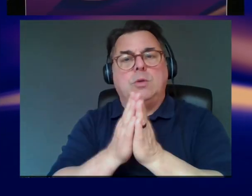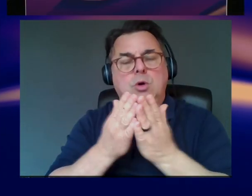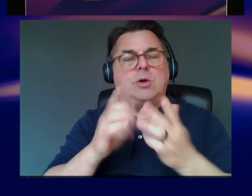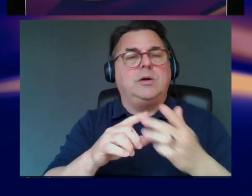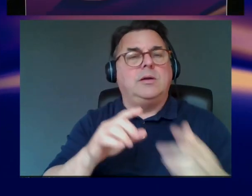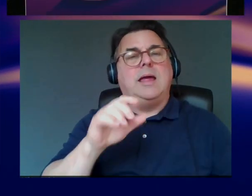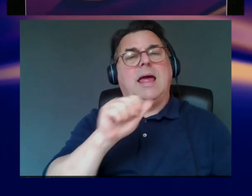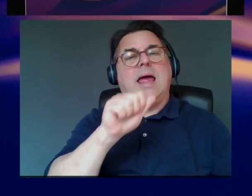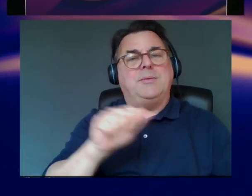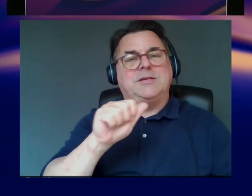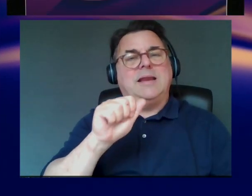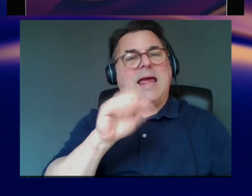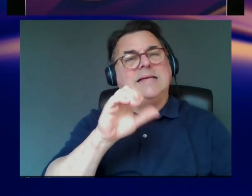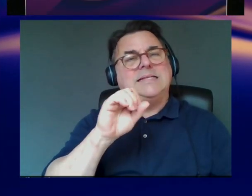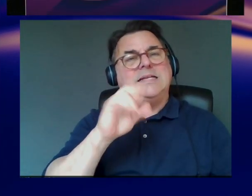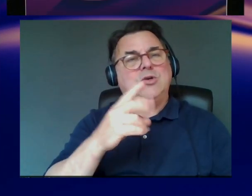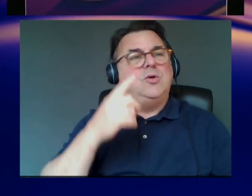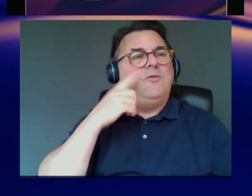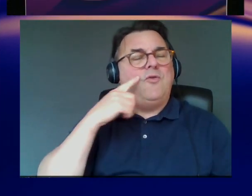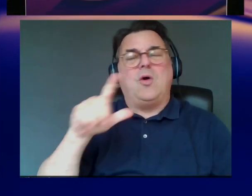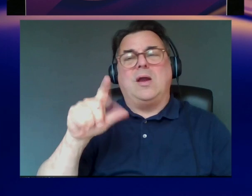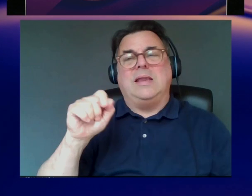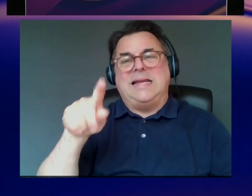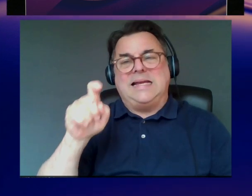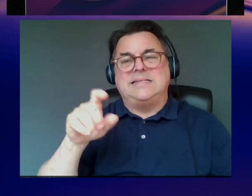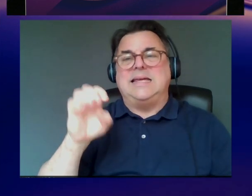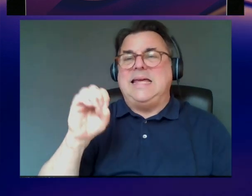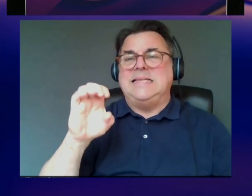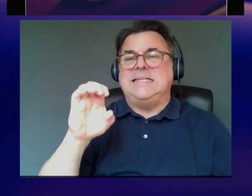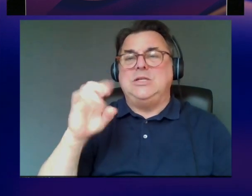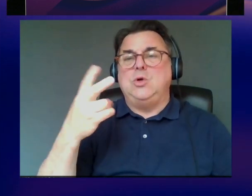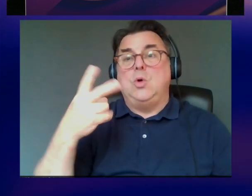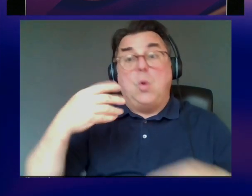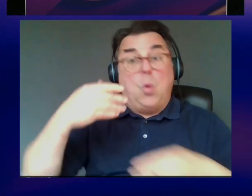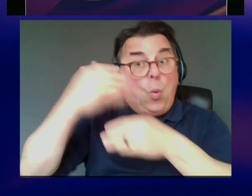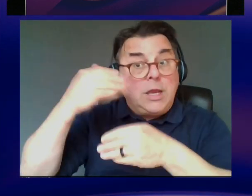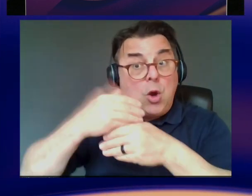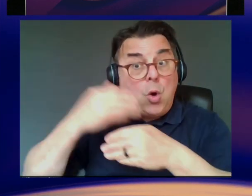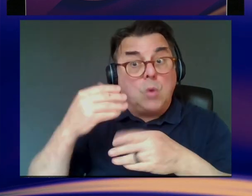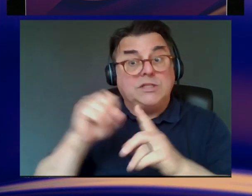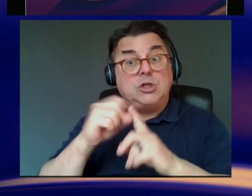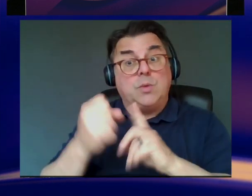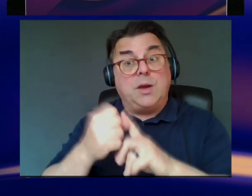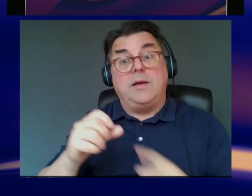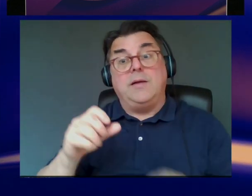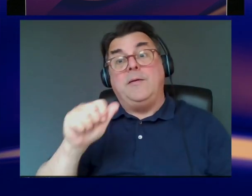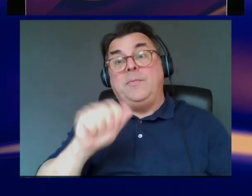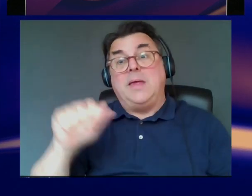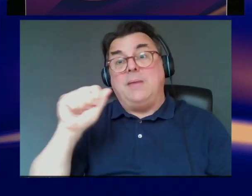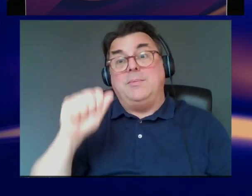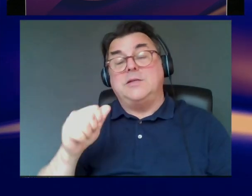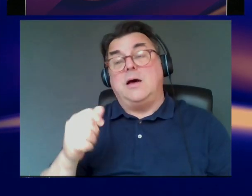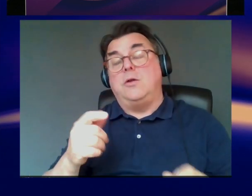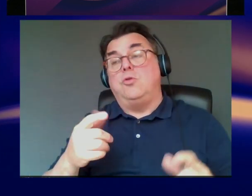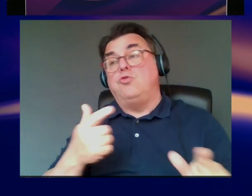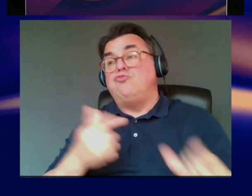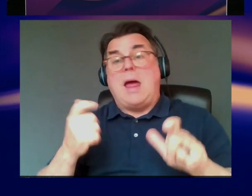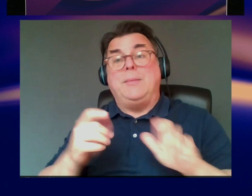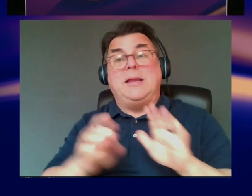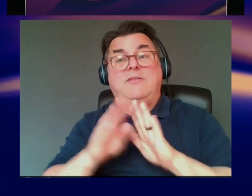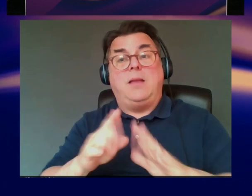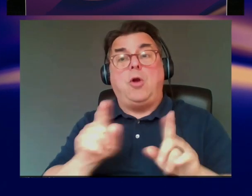the security of our instances and keeping our resources safe. We have different resources or links that you can actually start learning more about this, like the